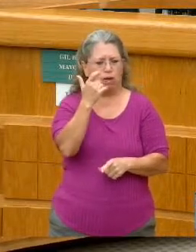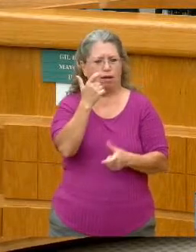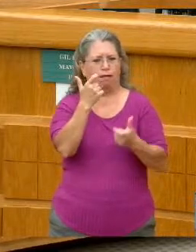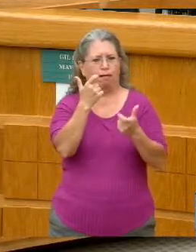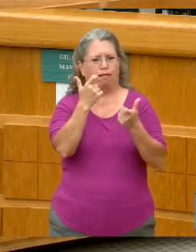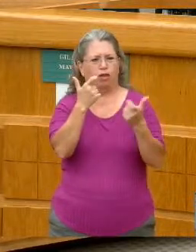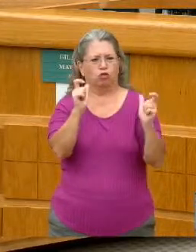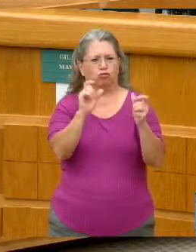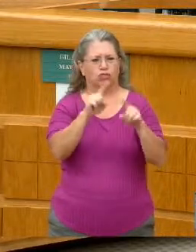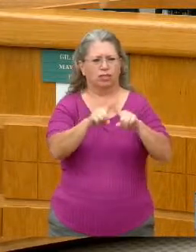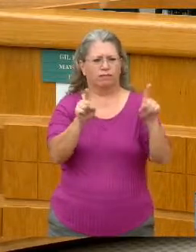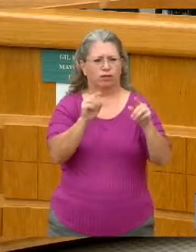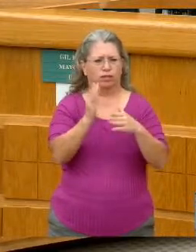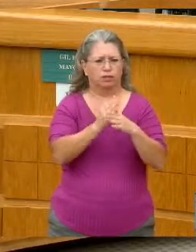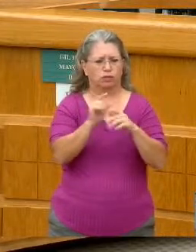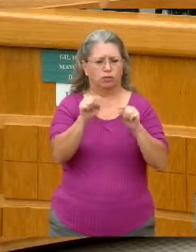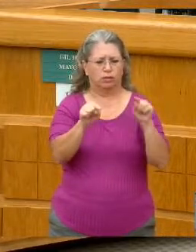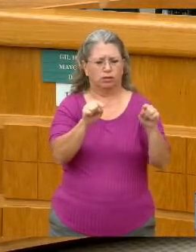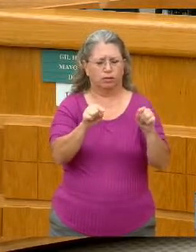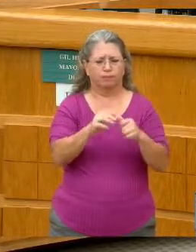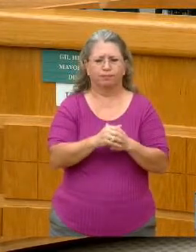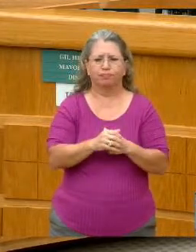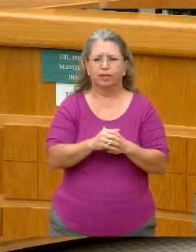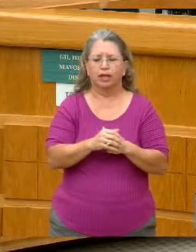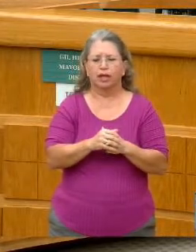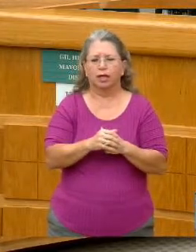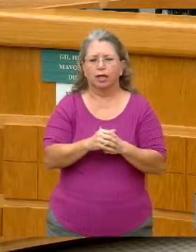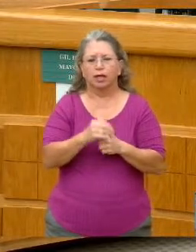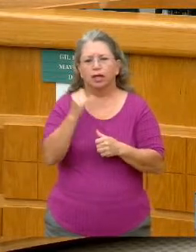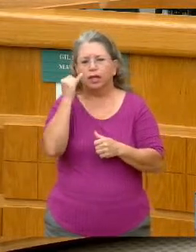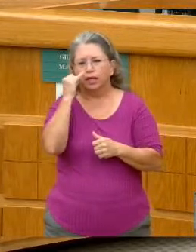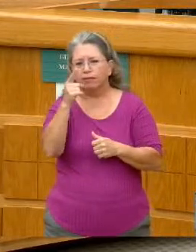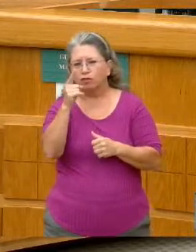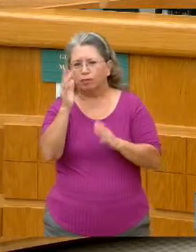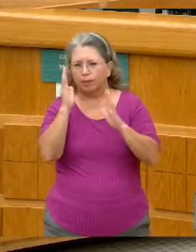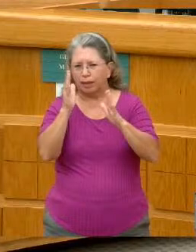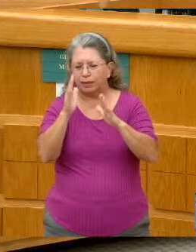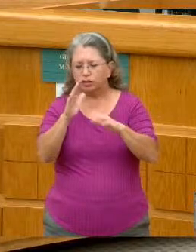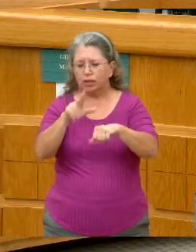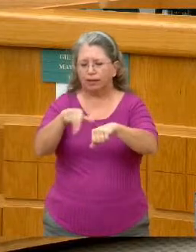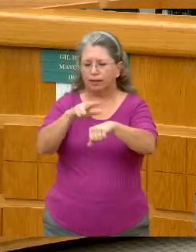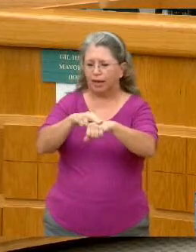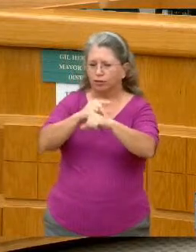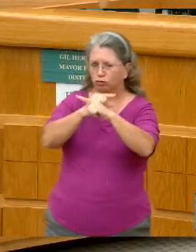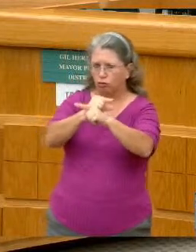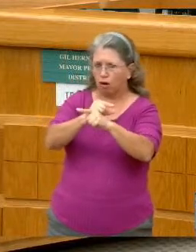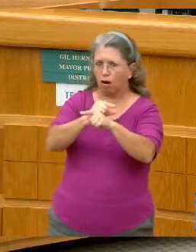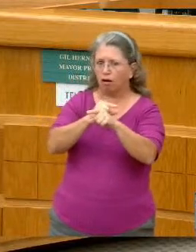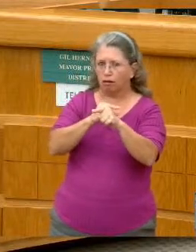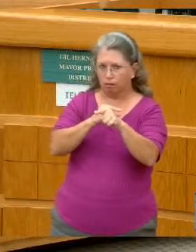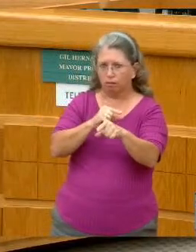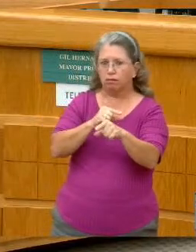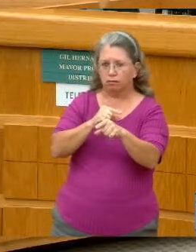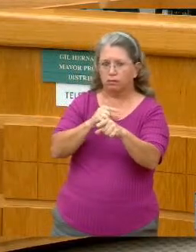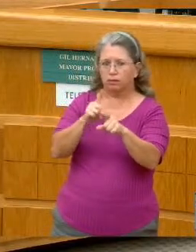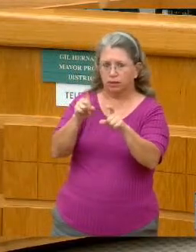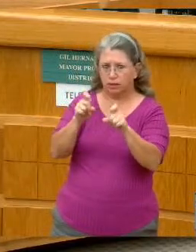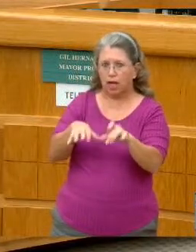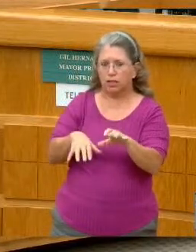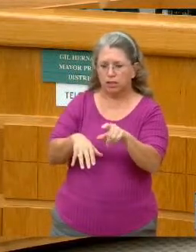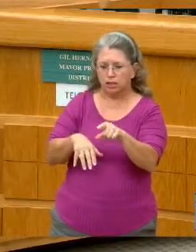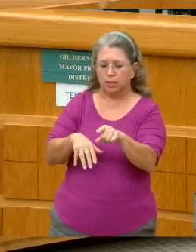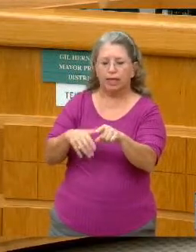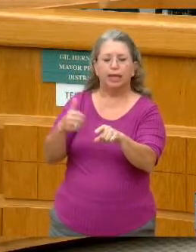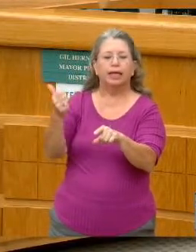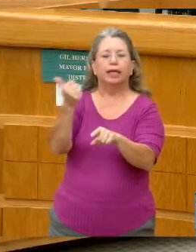sources of data? Well, if you've been paying attention at the National Guard or state-run mobile testing stations, anybody